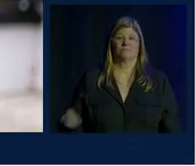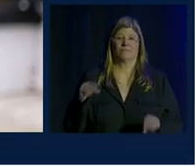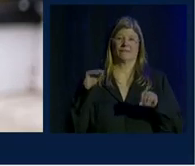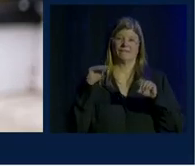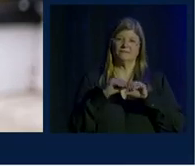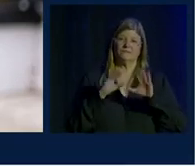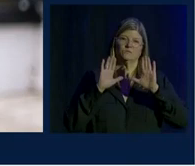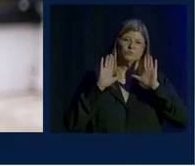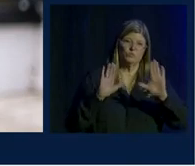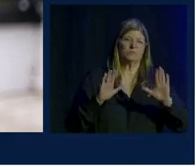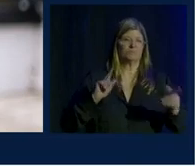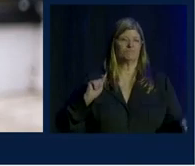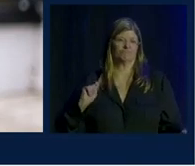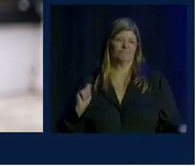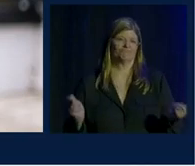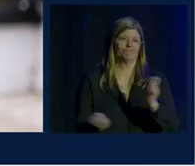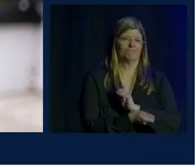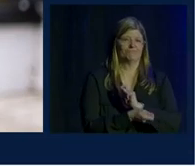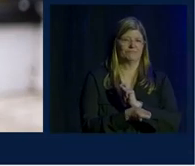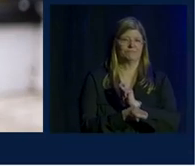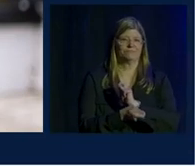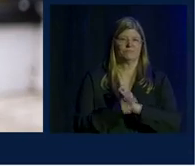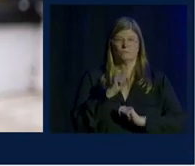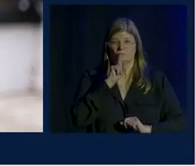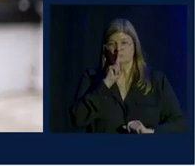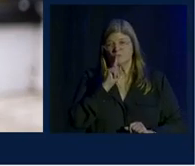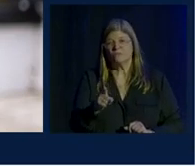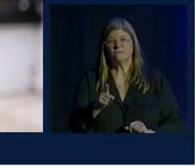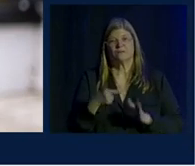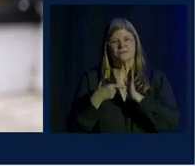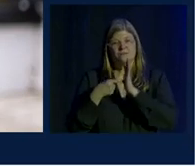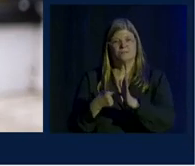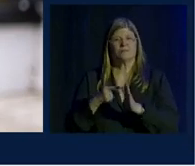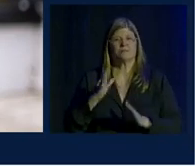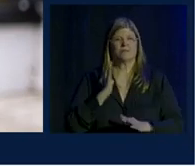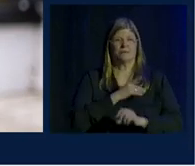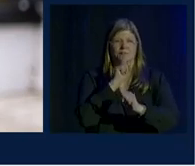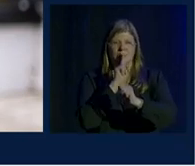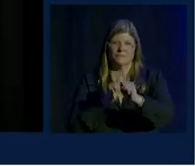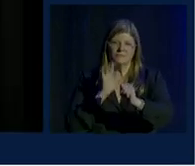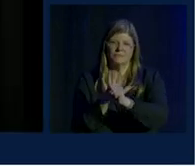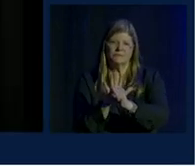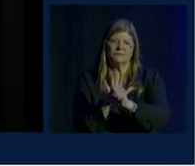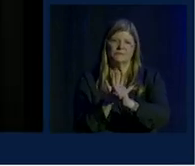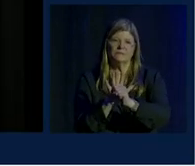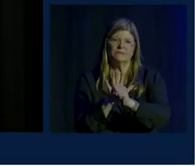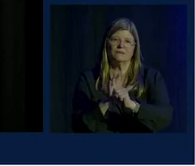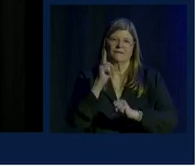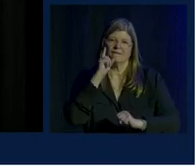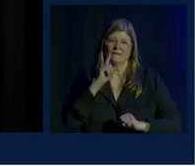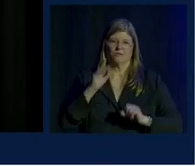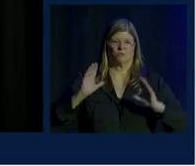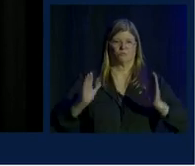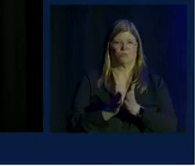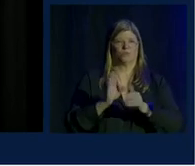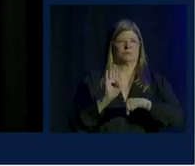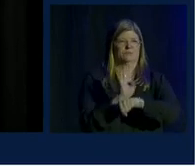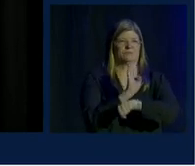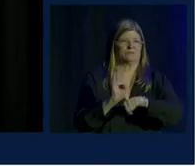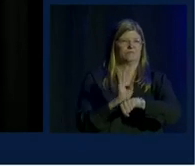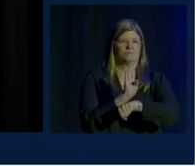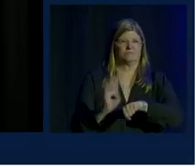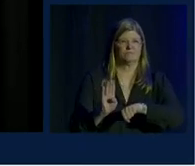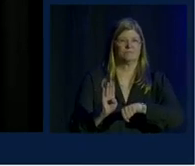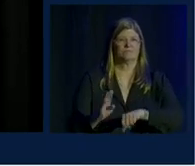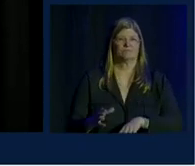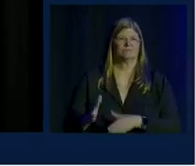transformative, and cements our commitment to place your bet on our small businesses. Congratulations to the 2021 Great